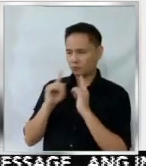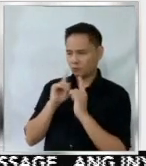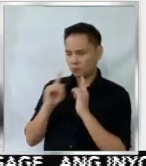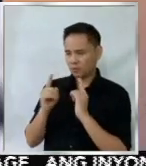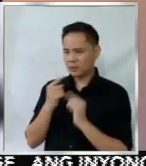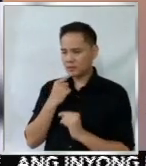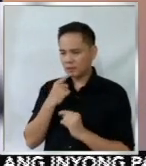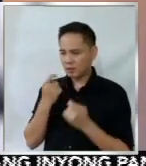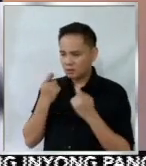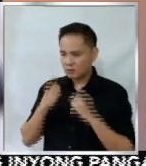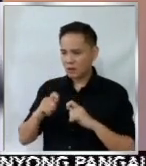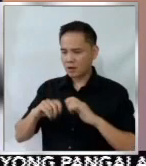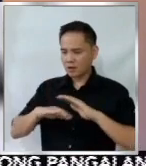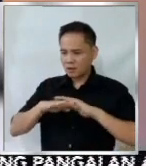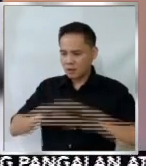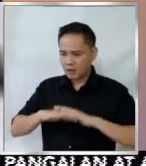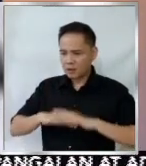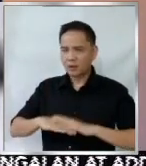her,